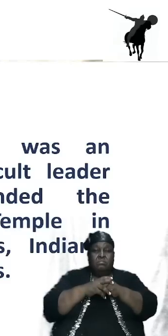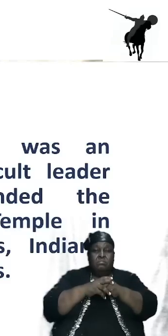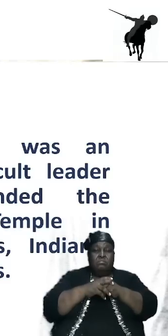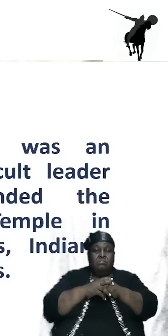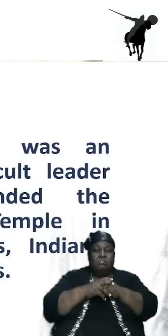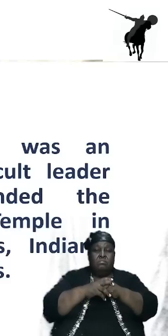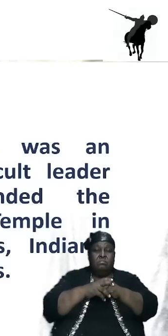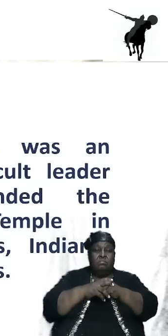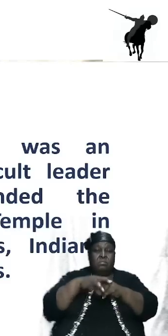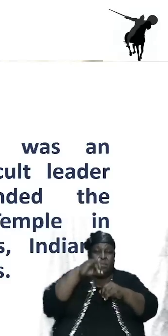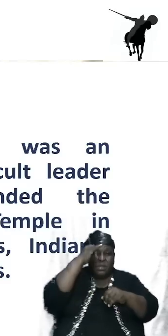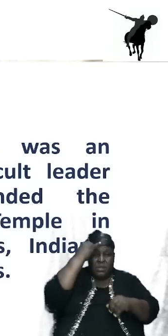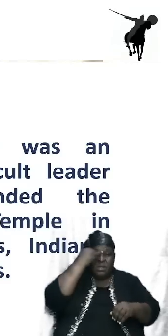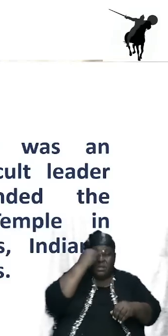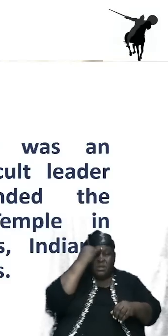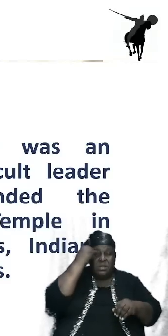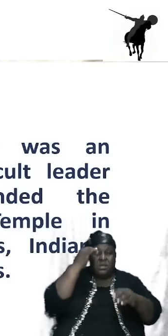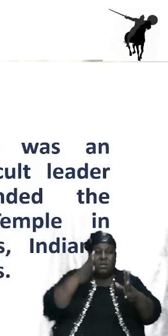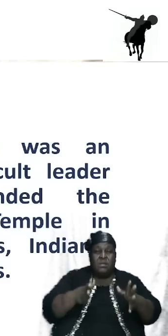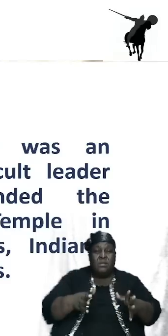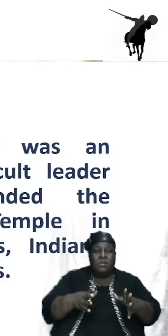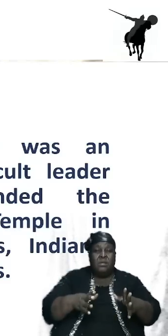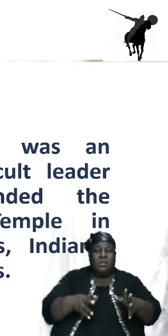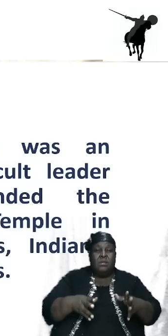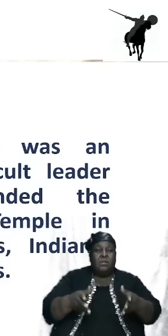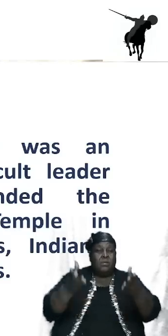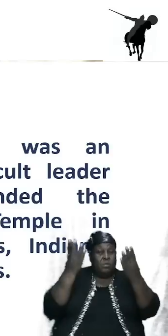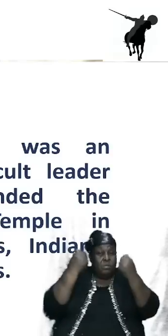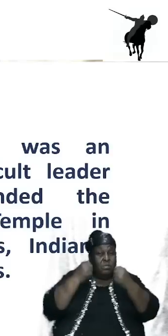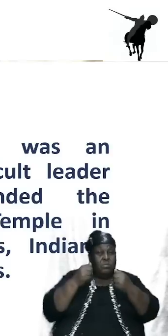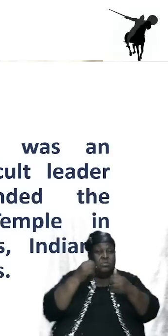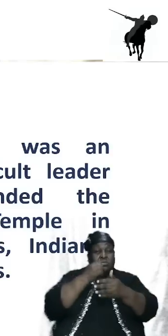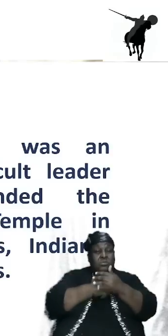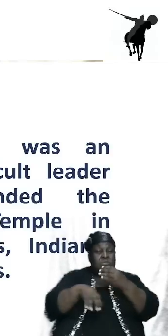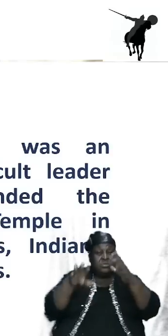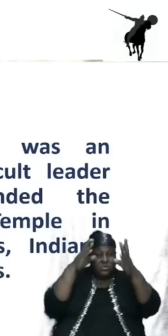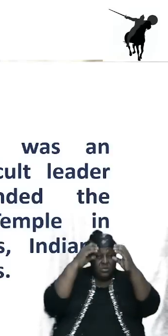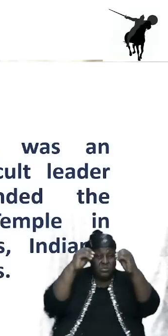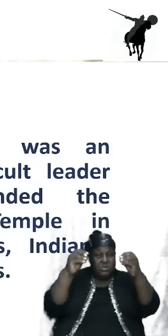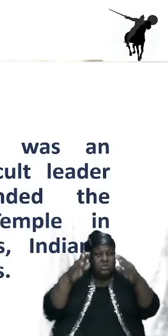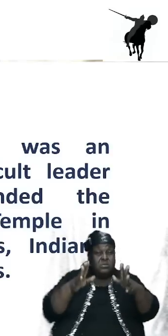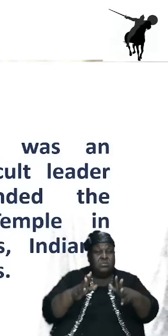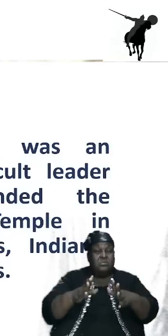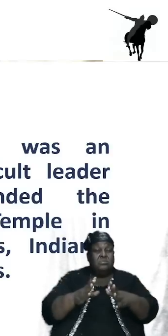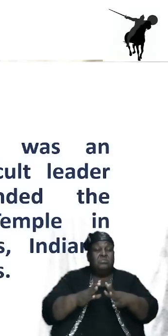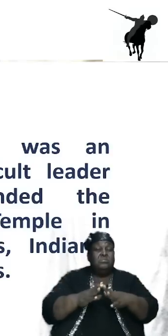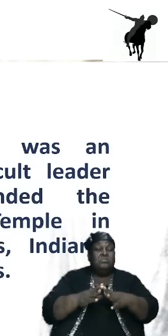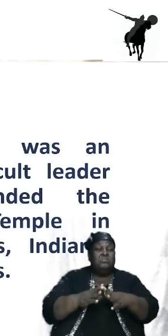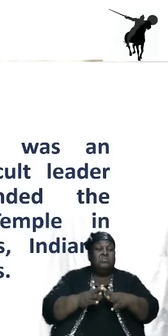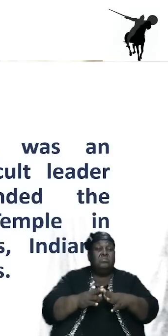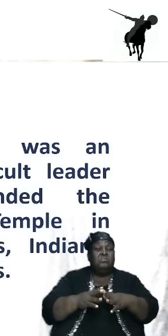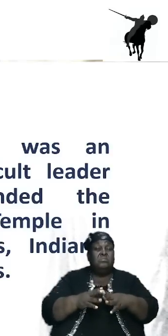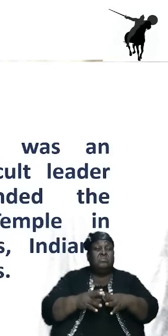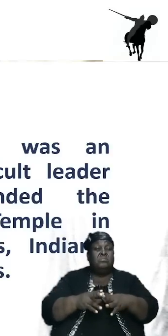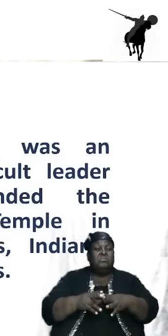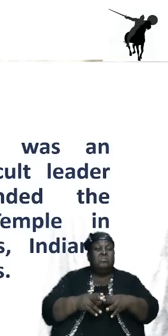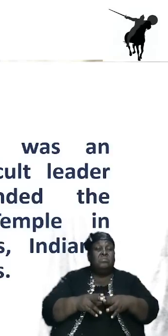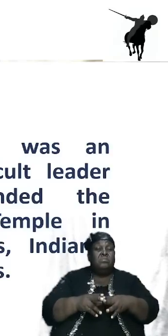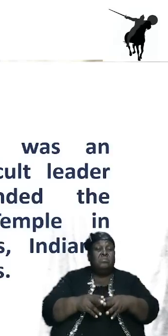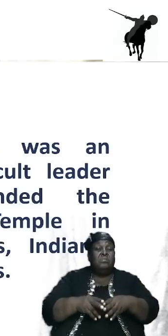Indianapolis, in Indiana, in 1950. And he came up with some teachings that, I don't know, it was